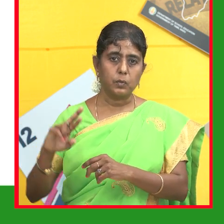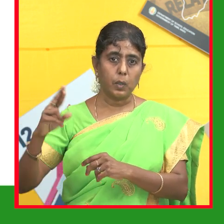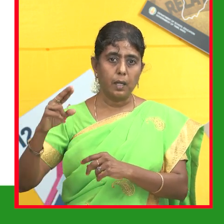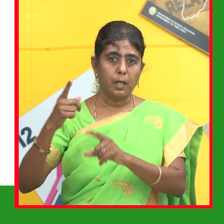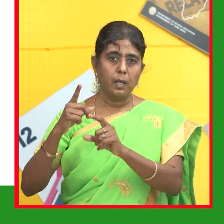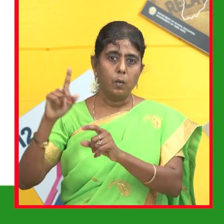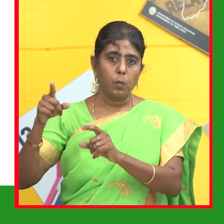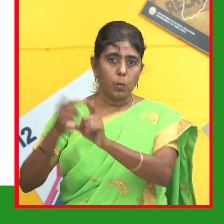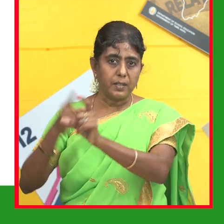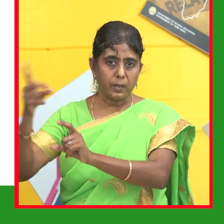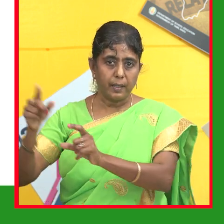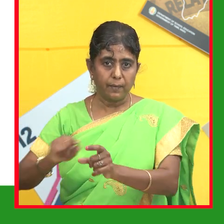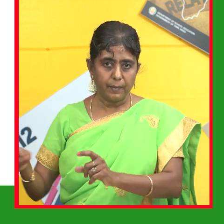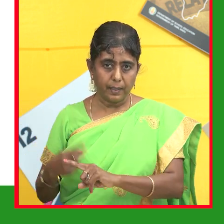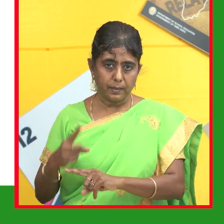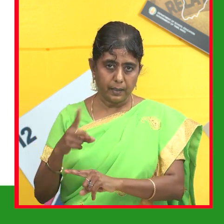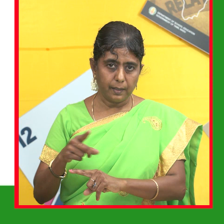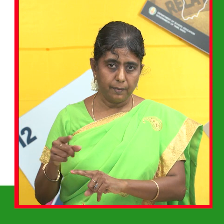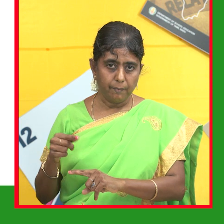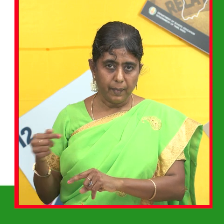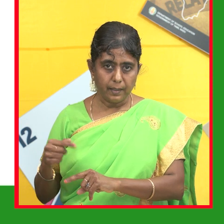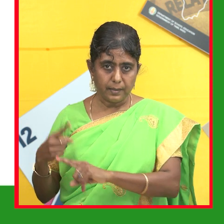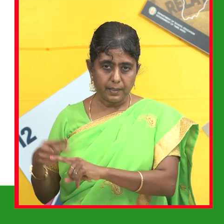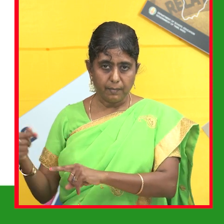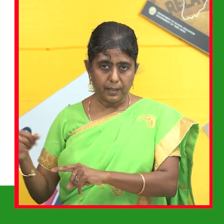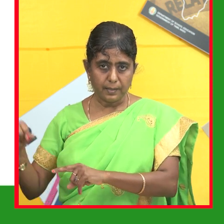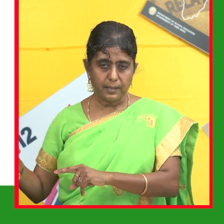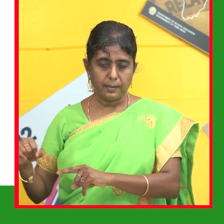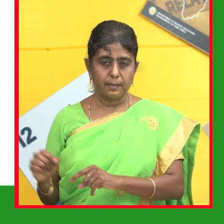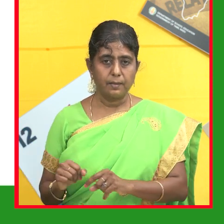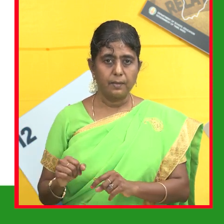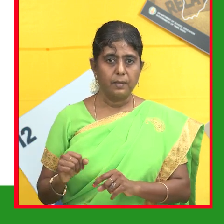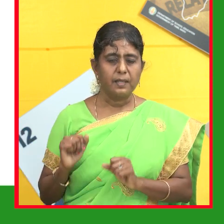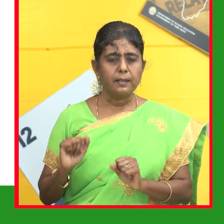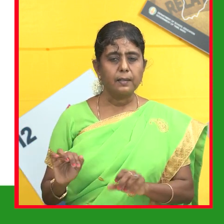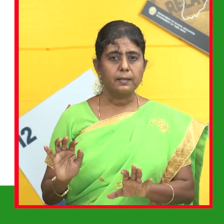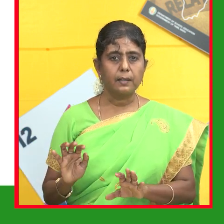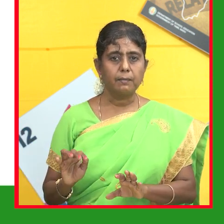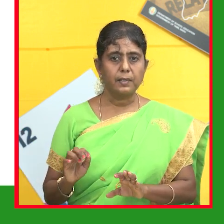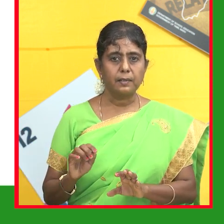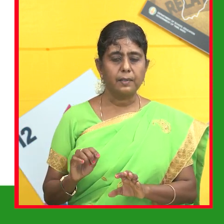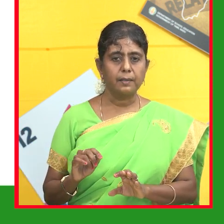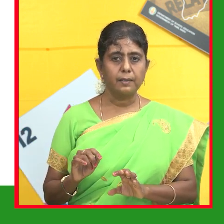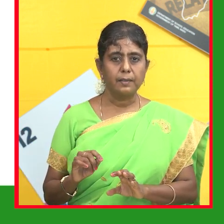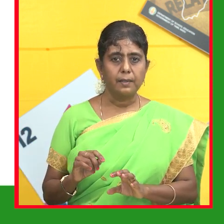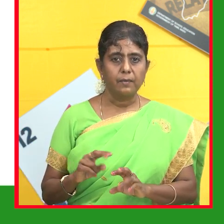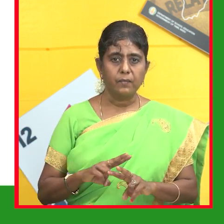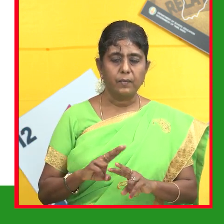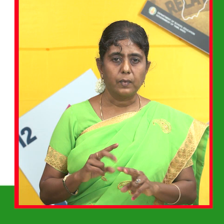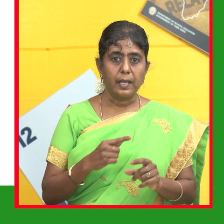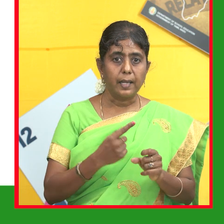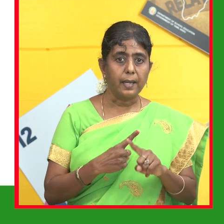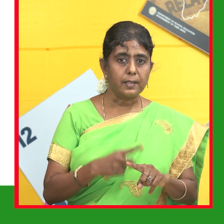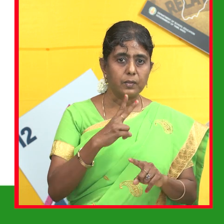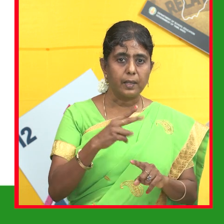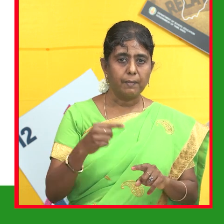So 12y square divided by x square minus x minus 6. So only that x square minus x minus 6 we